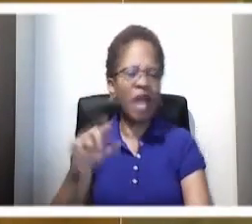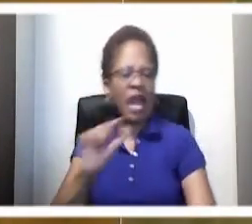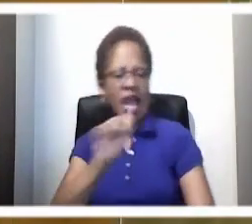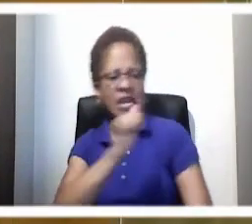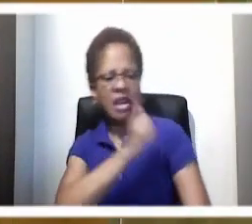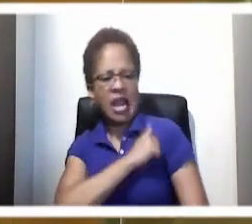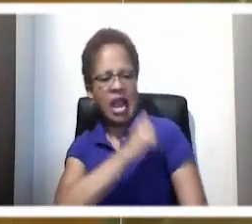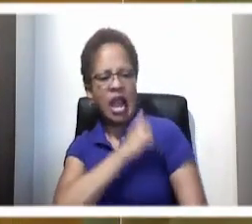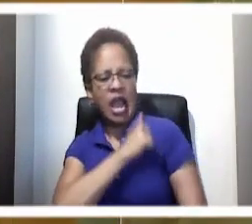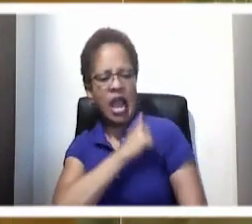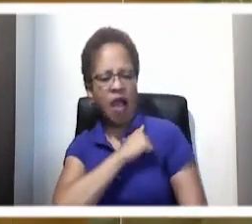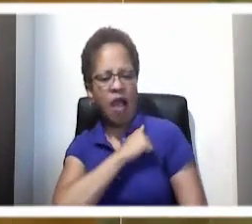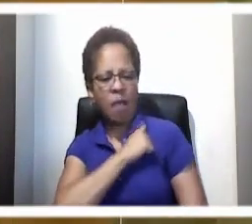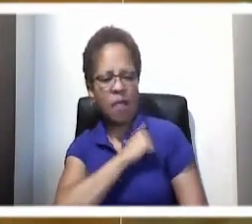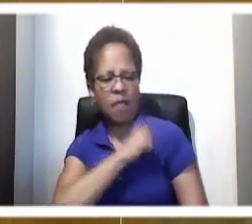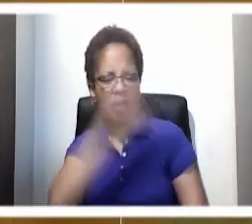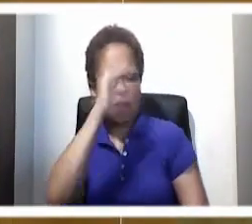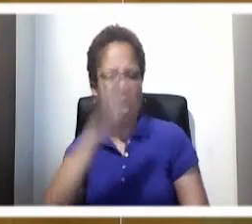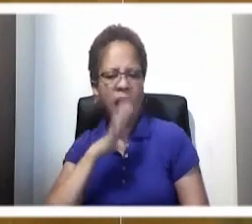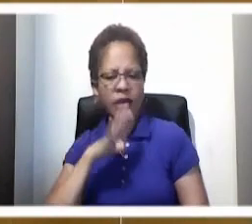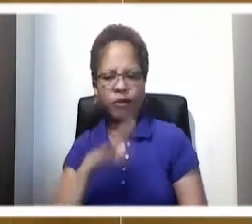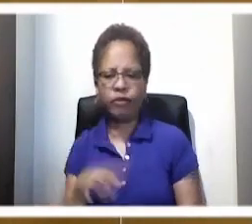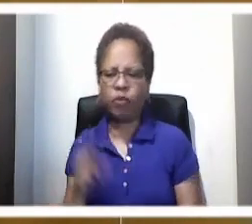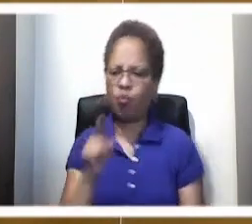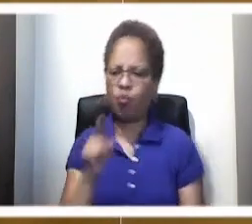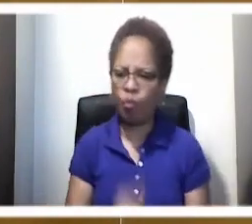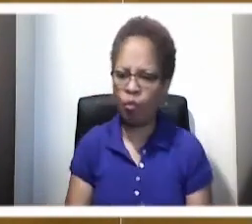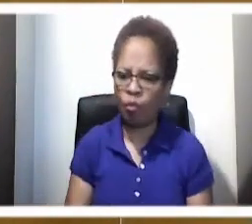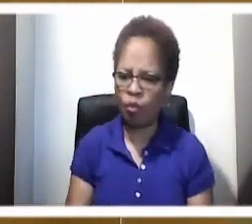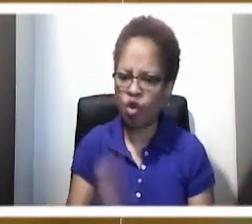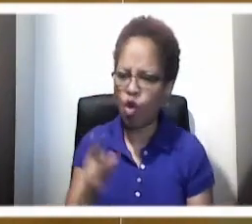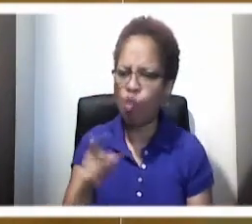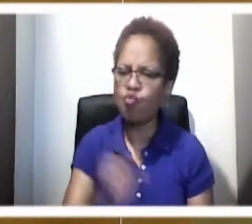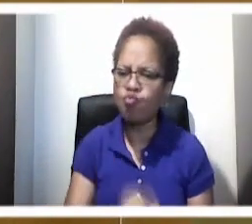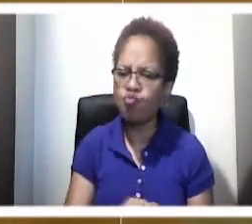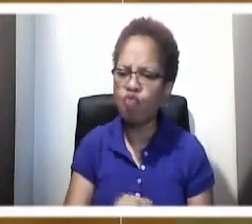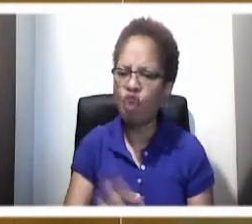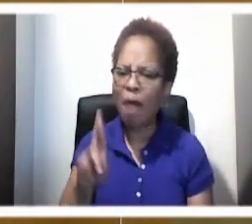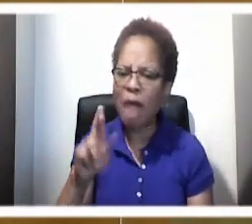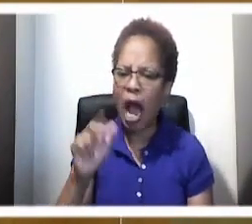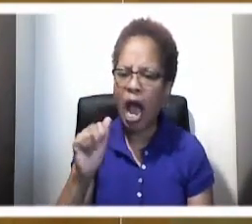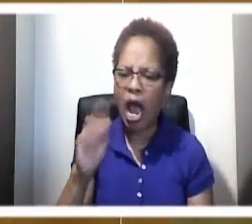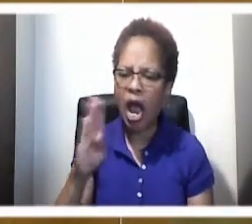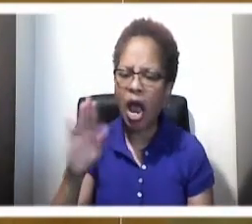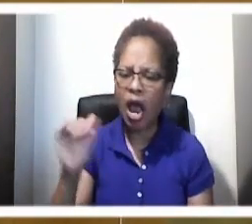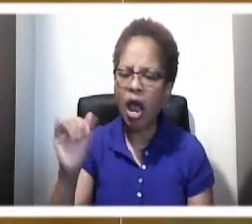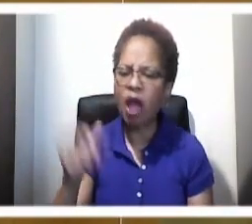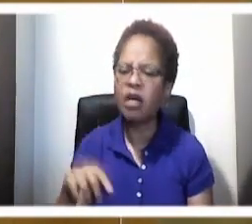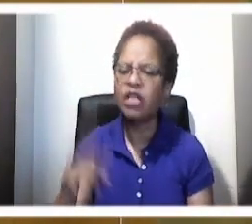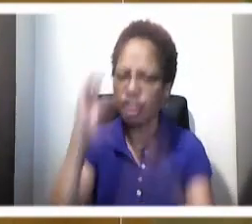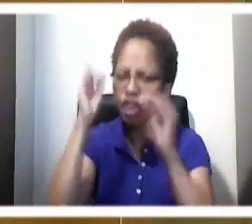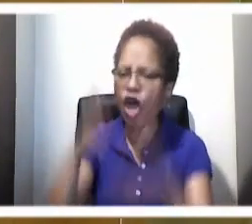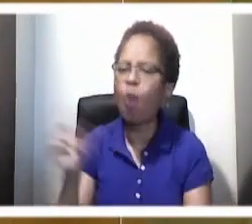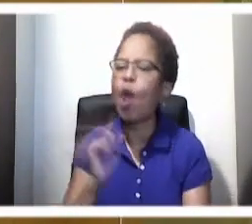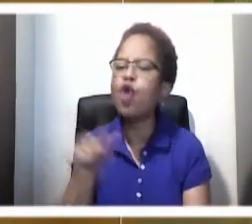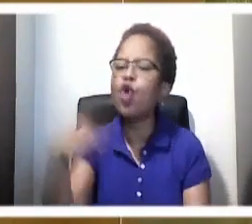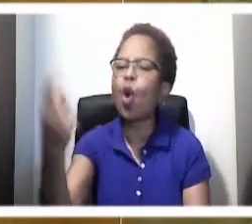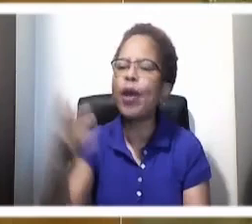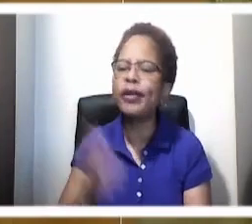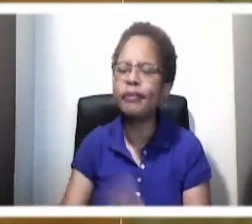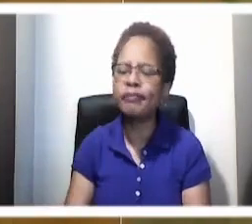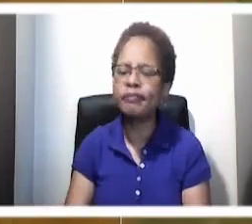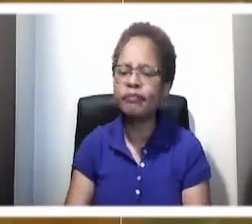area, accosted him saying, "Hey rabbi, where are you going?" And the